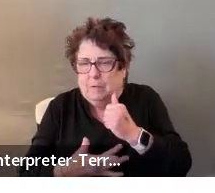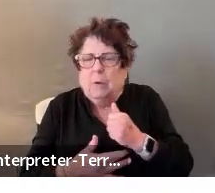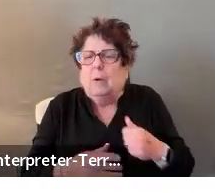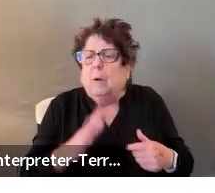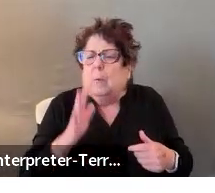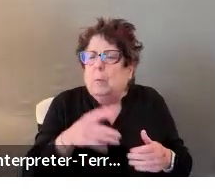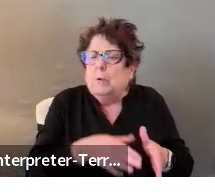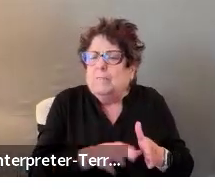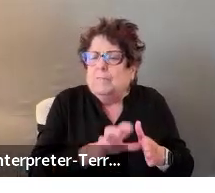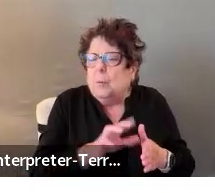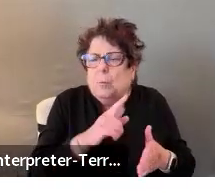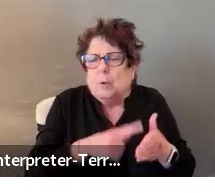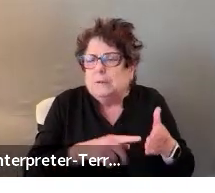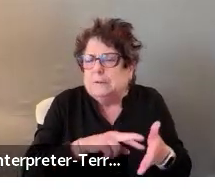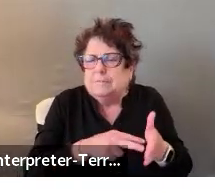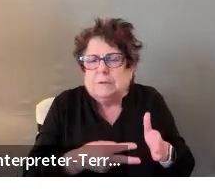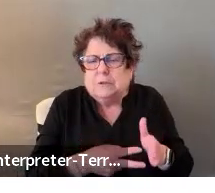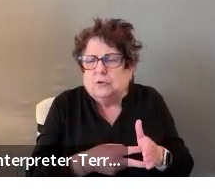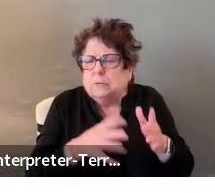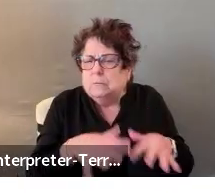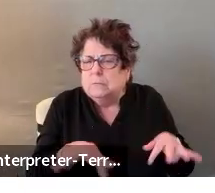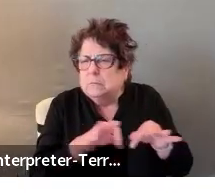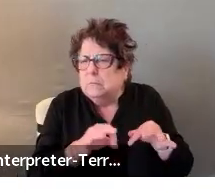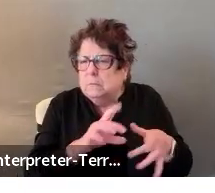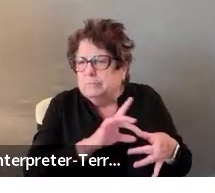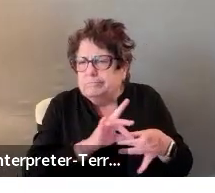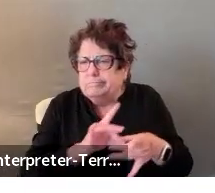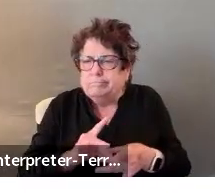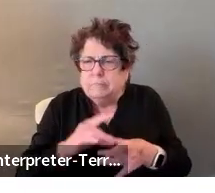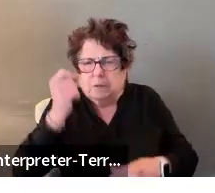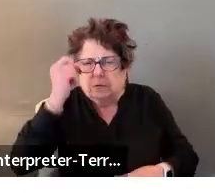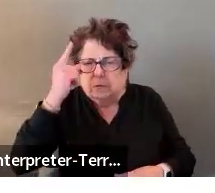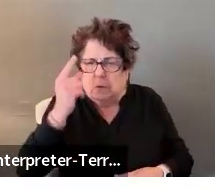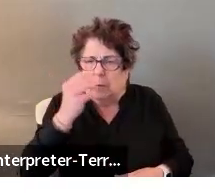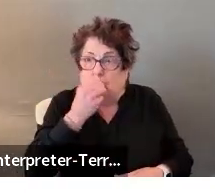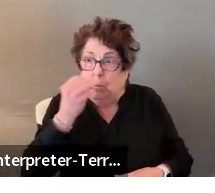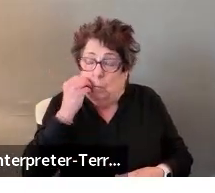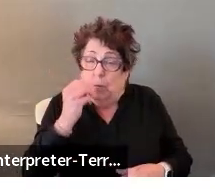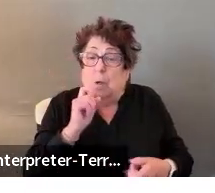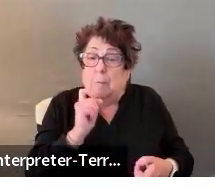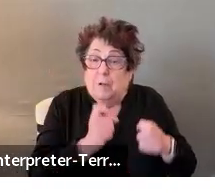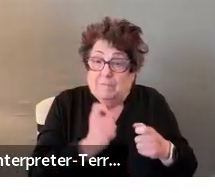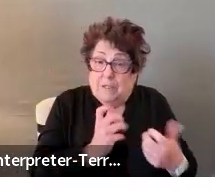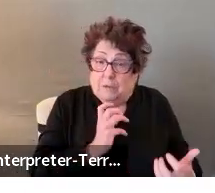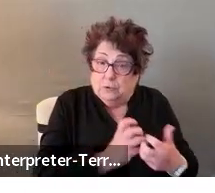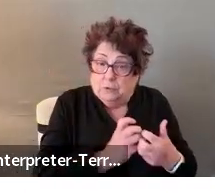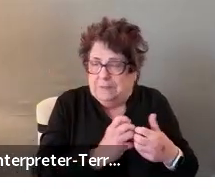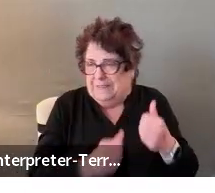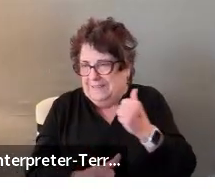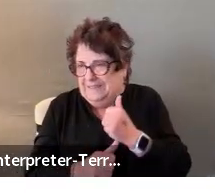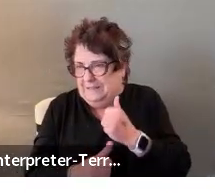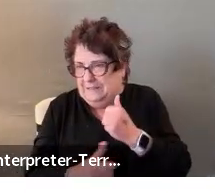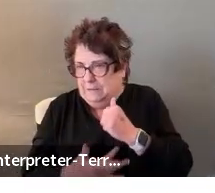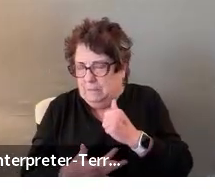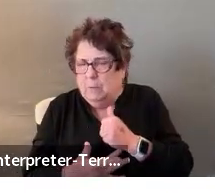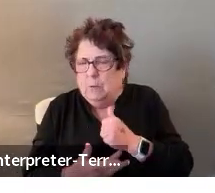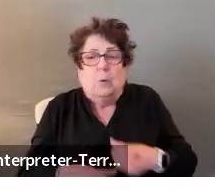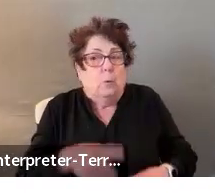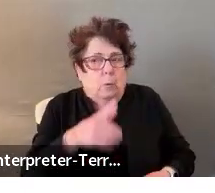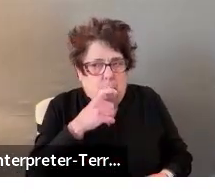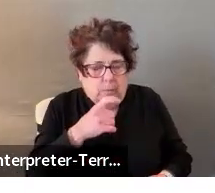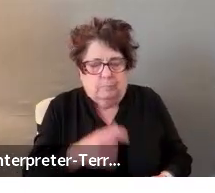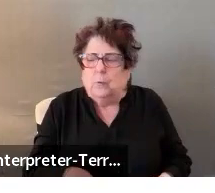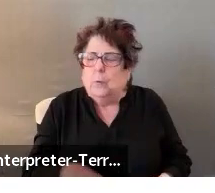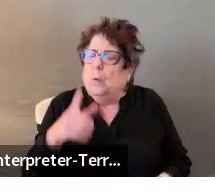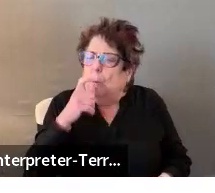to understanding home modifications and assistive technology? The who. Who may be interested in home